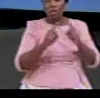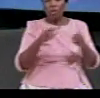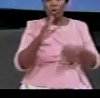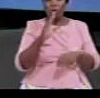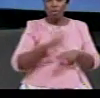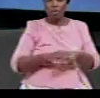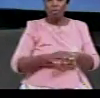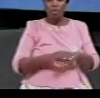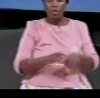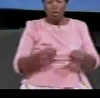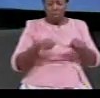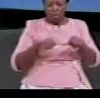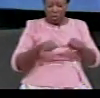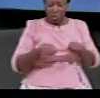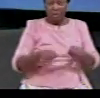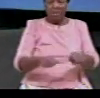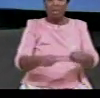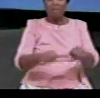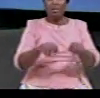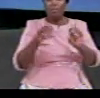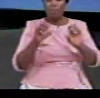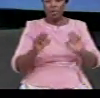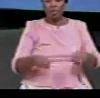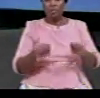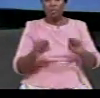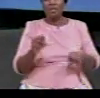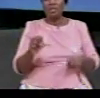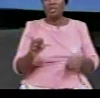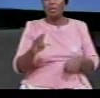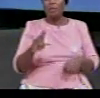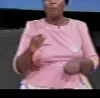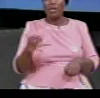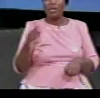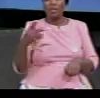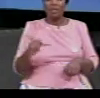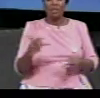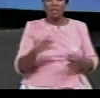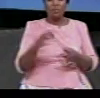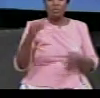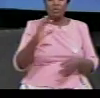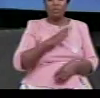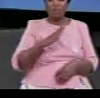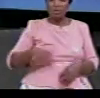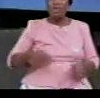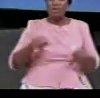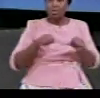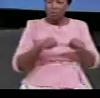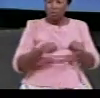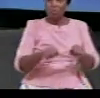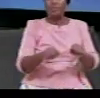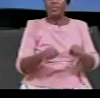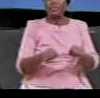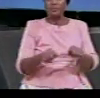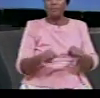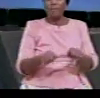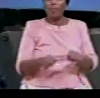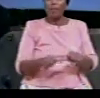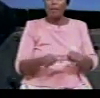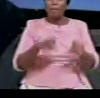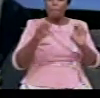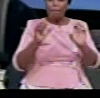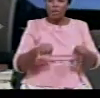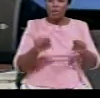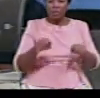sustained possibilities by the Spirit of Christ. Sustained possibilities. All